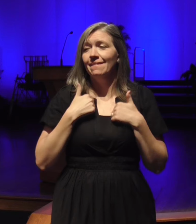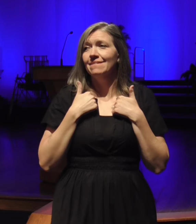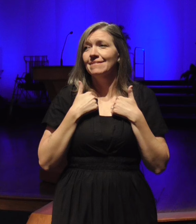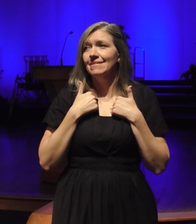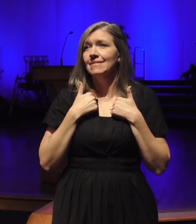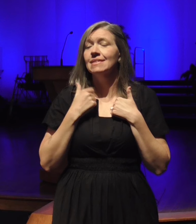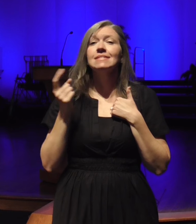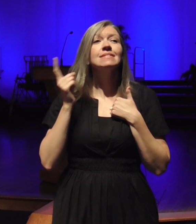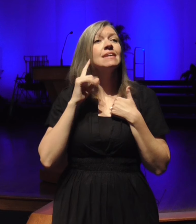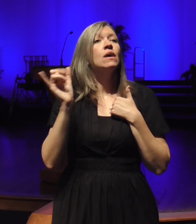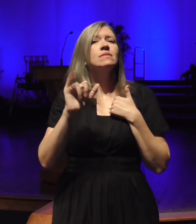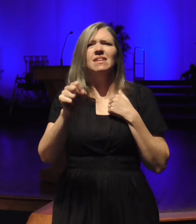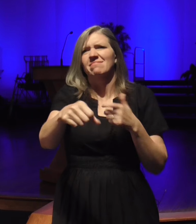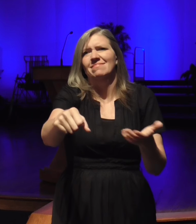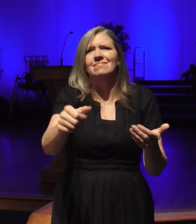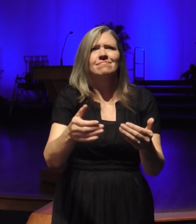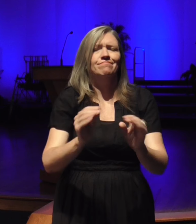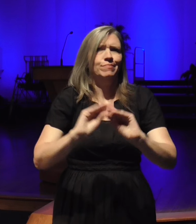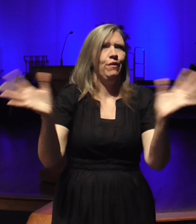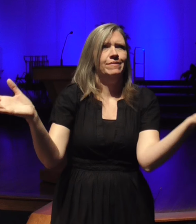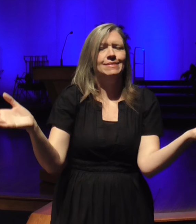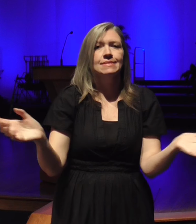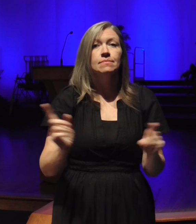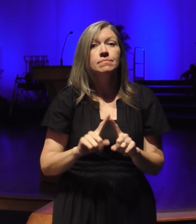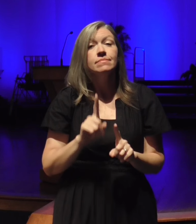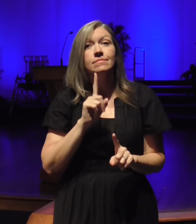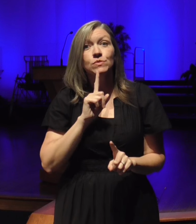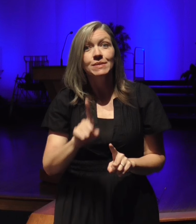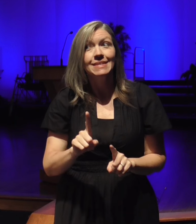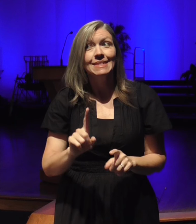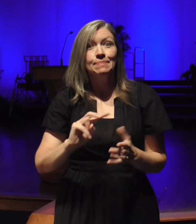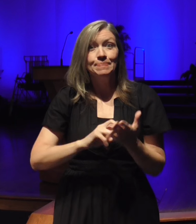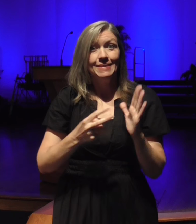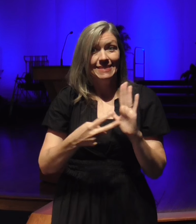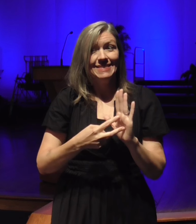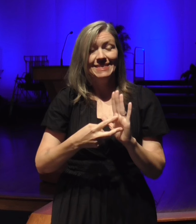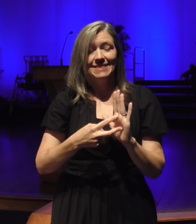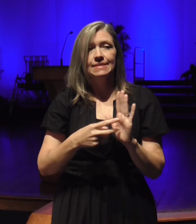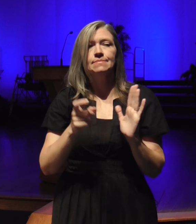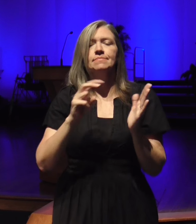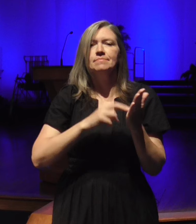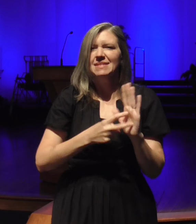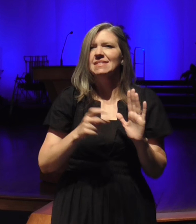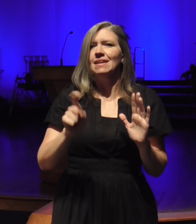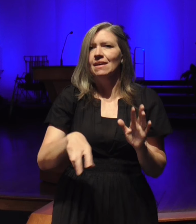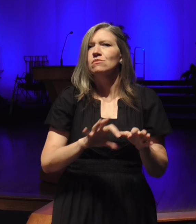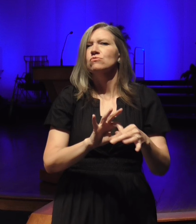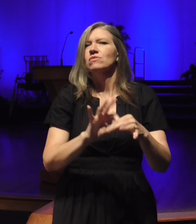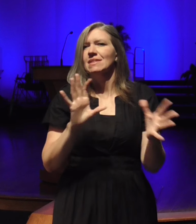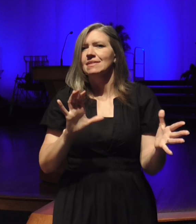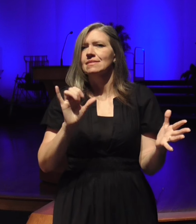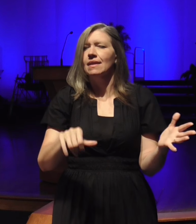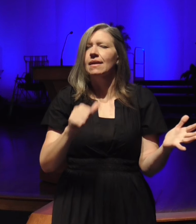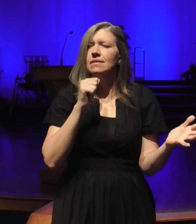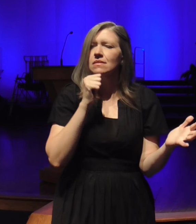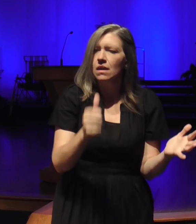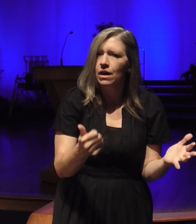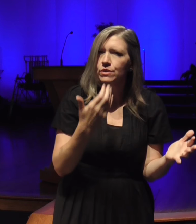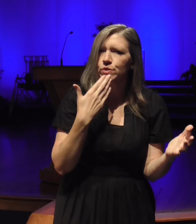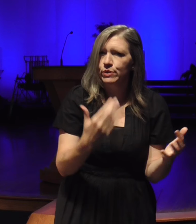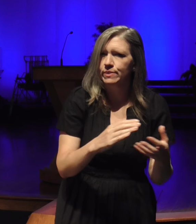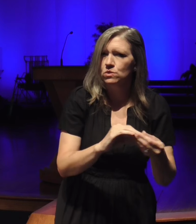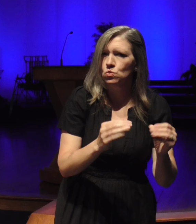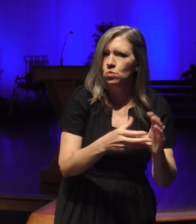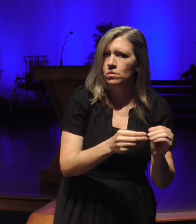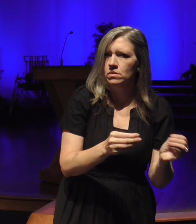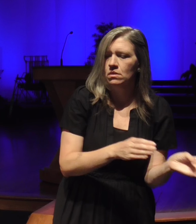just allow, but invite this greater good into your life. And it sounds like an easy yes, but